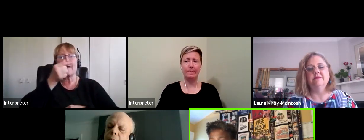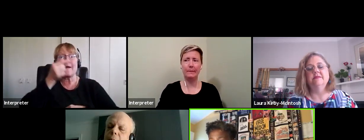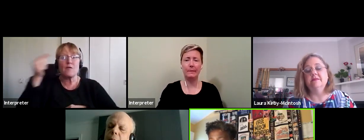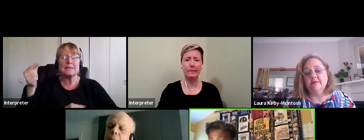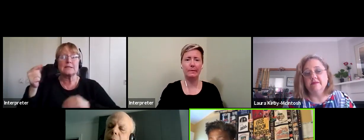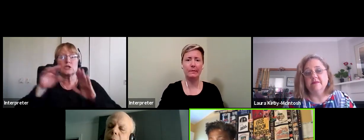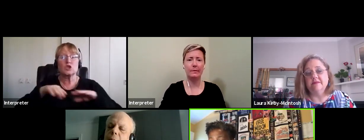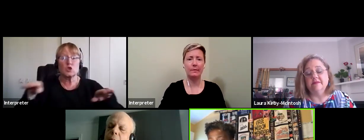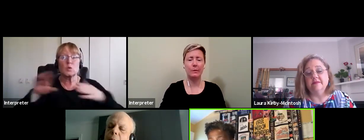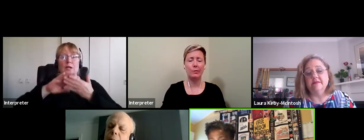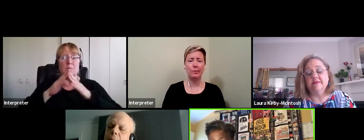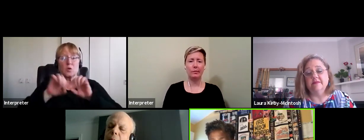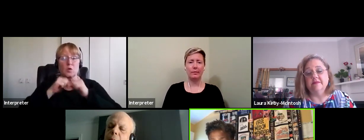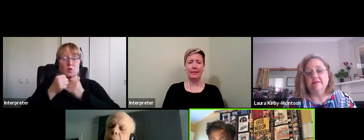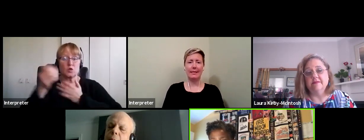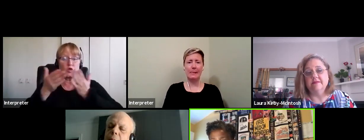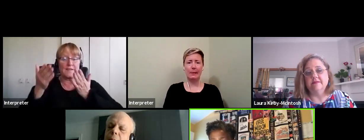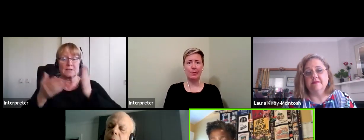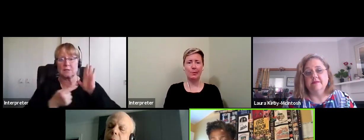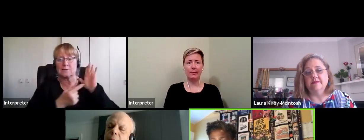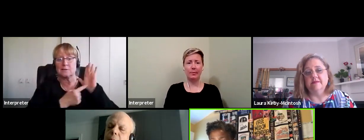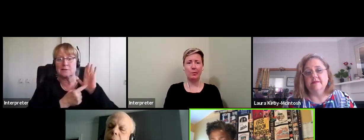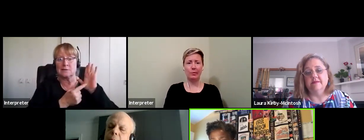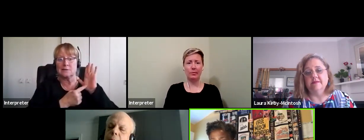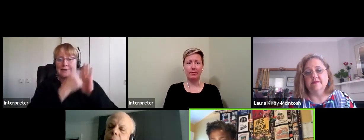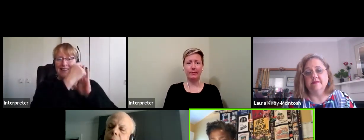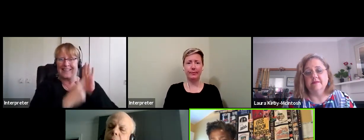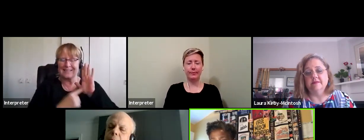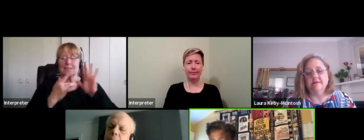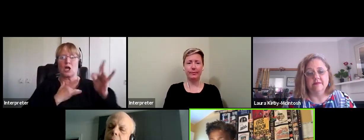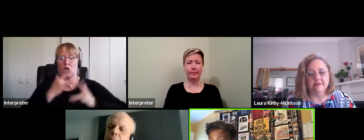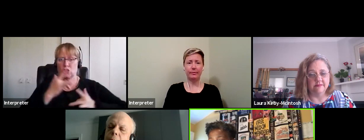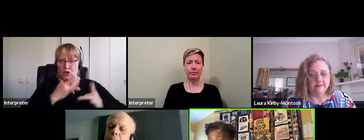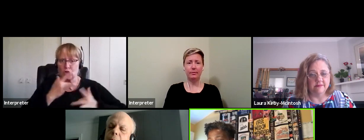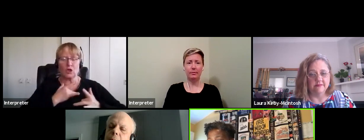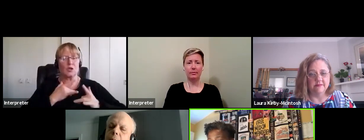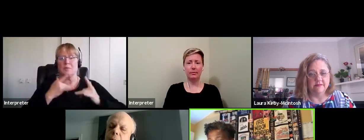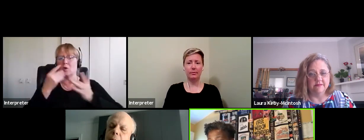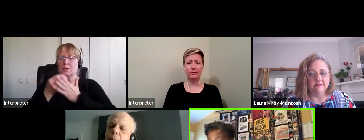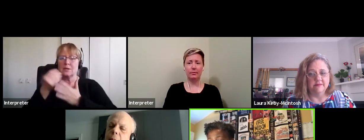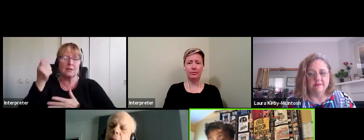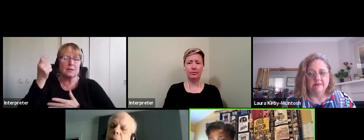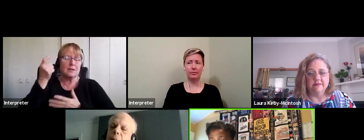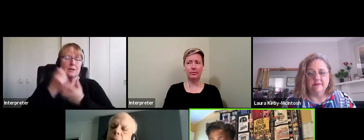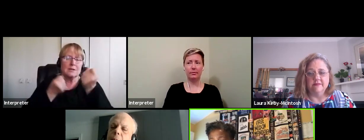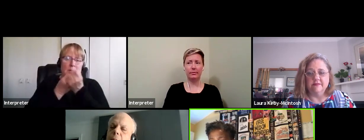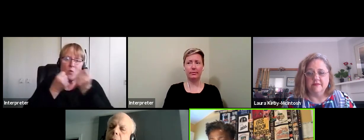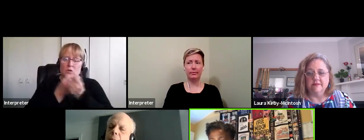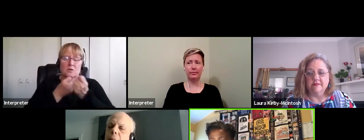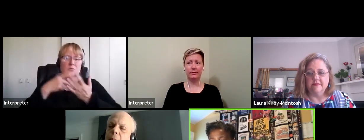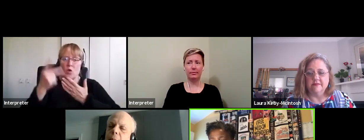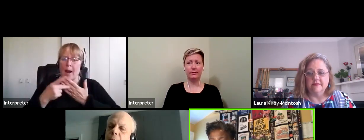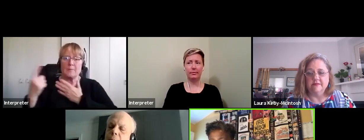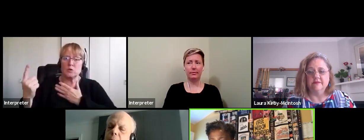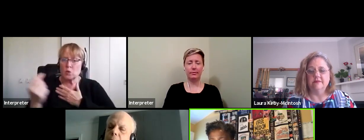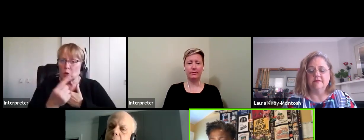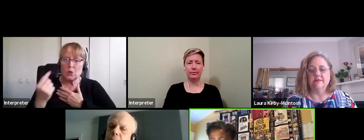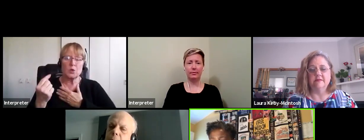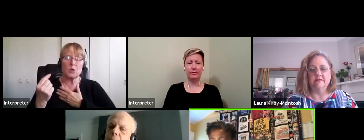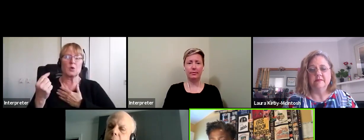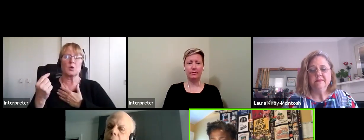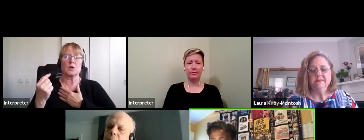Social Services that lays out our concerns about income support programs offered by